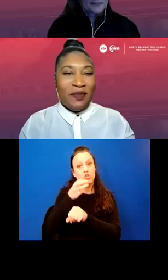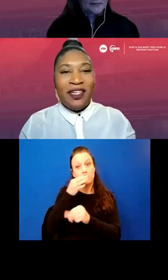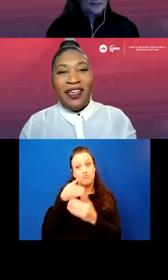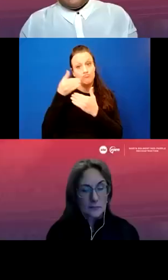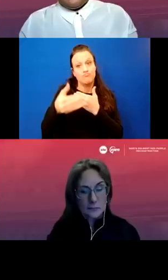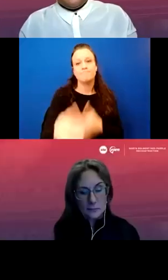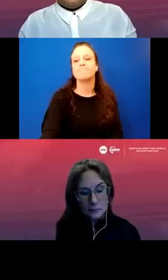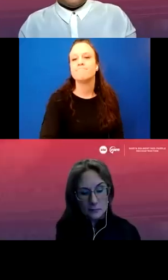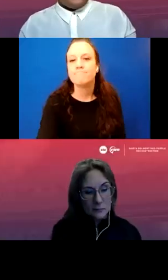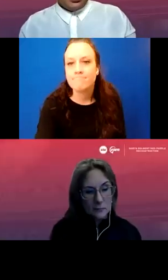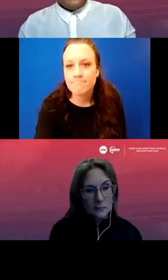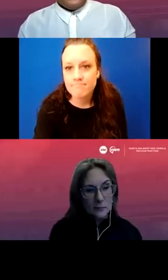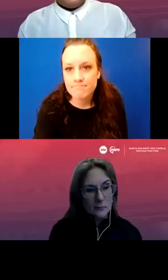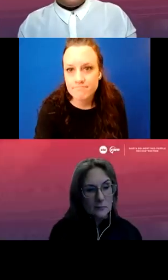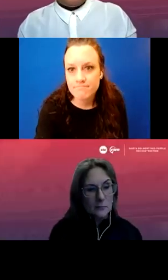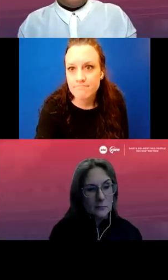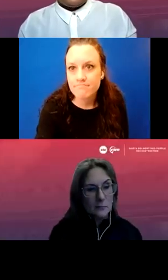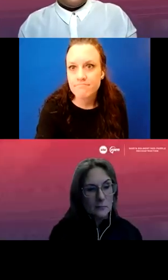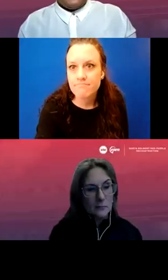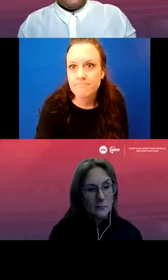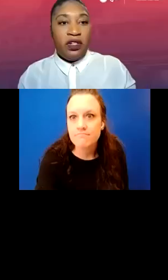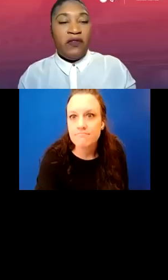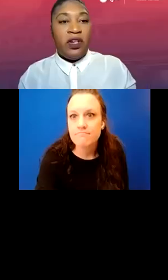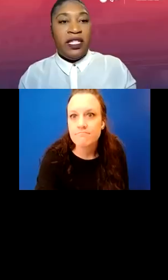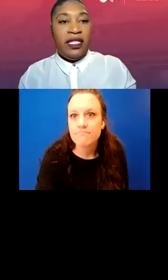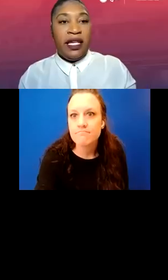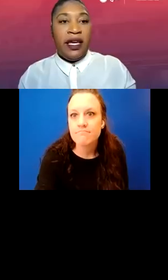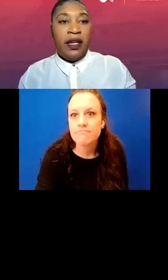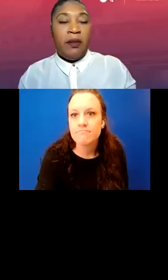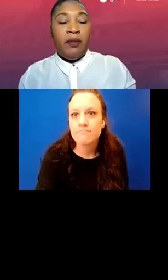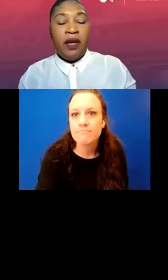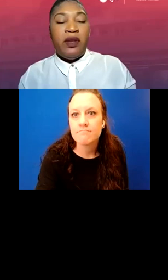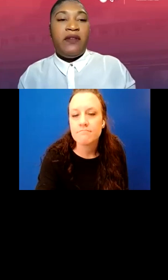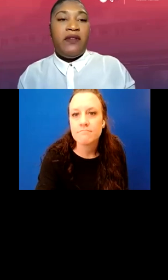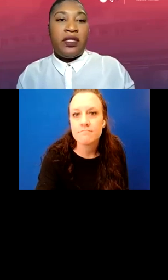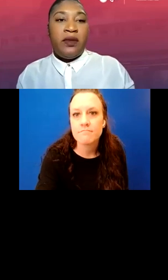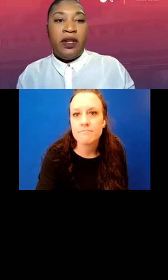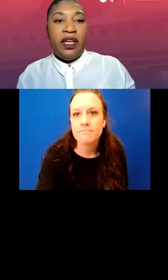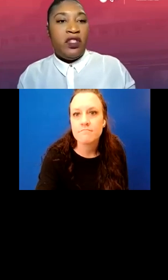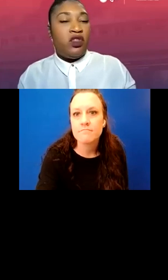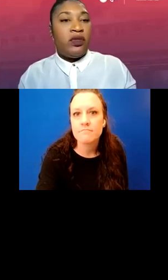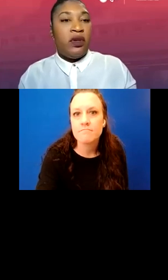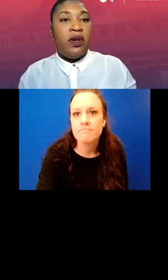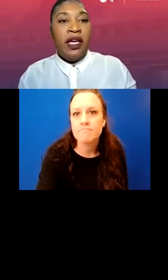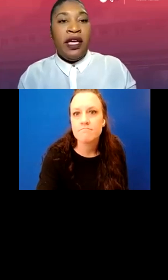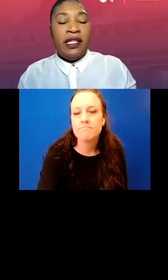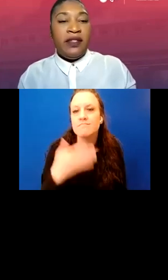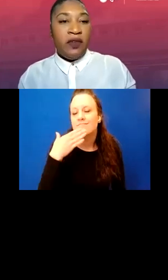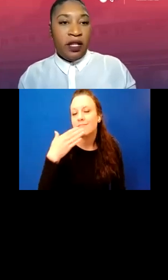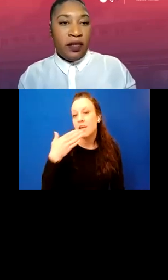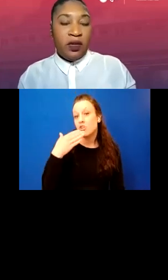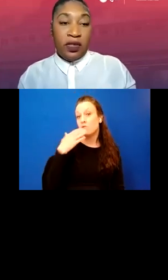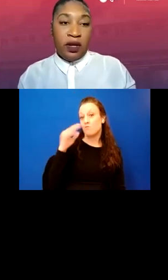Thanks, Tammy. My name is Mikkel Williams. I'm a project manager for CTA, and I primarily focus on heavy structural